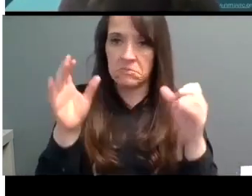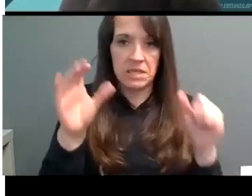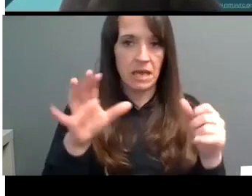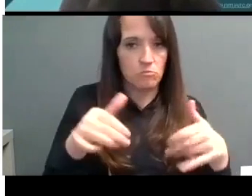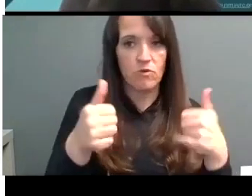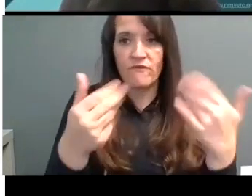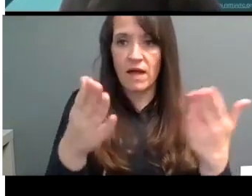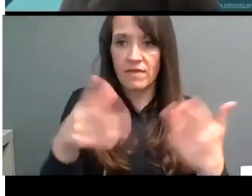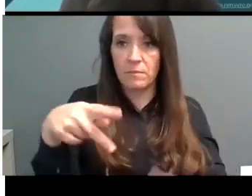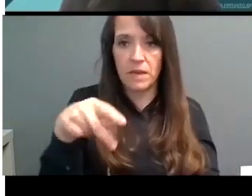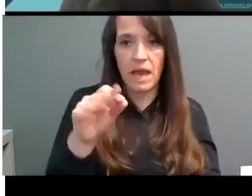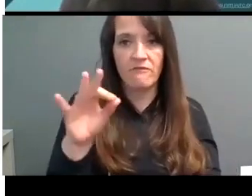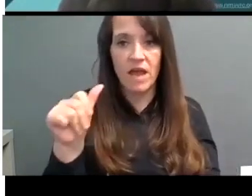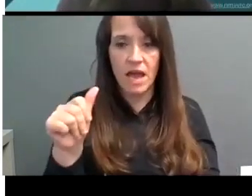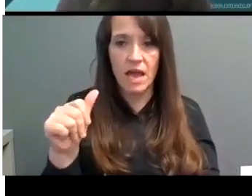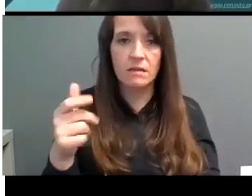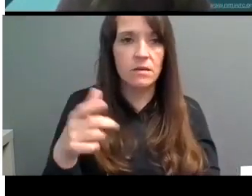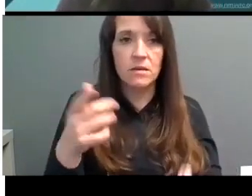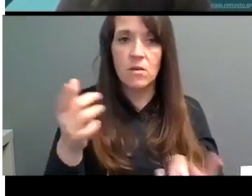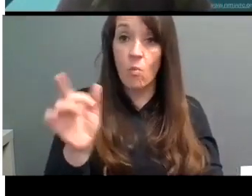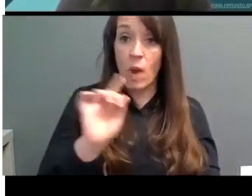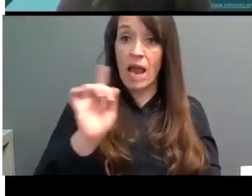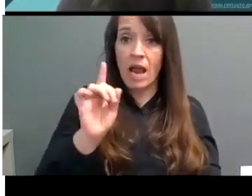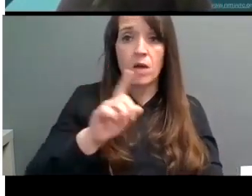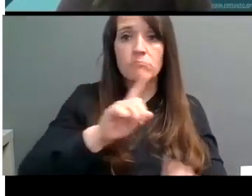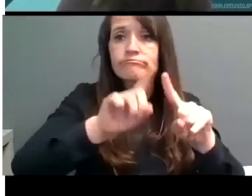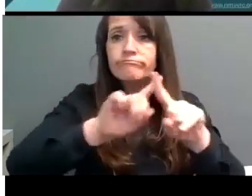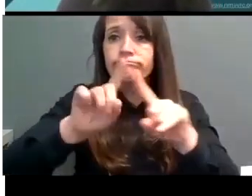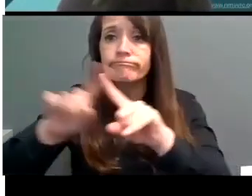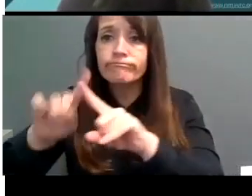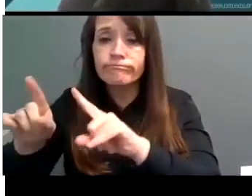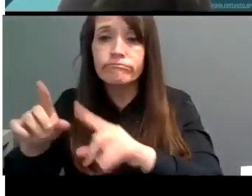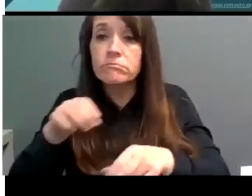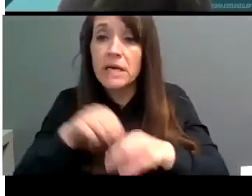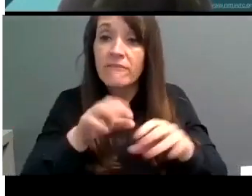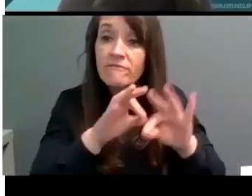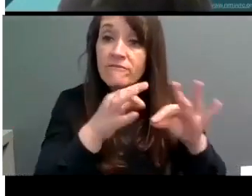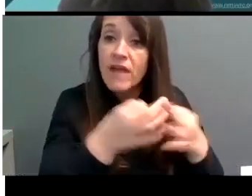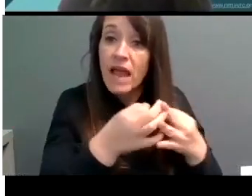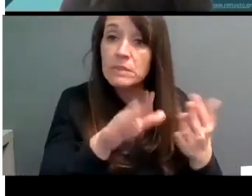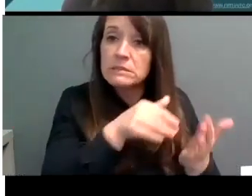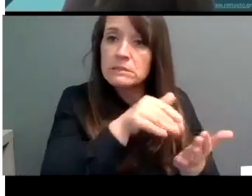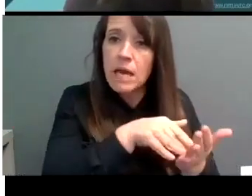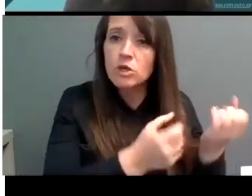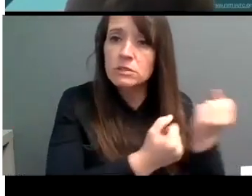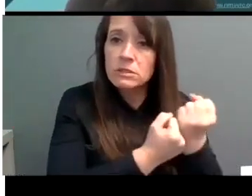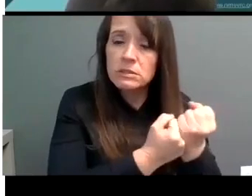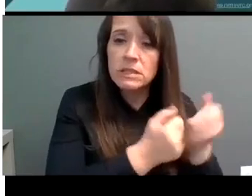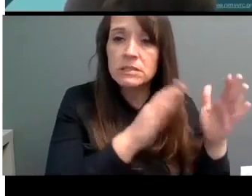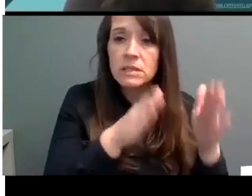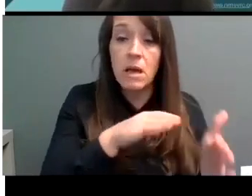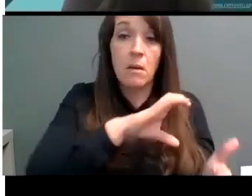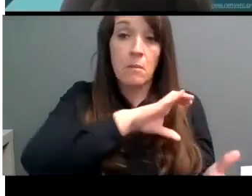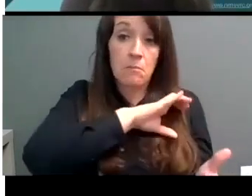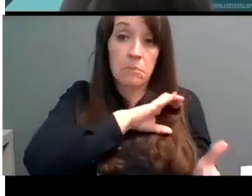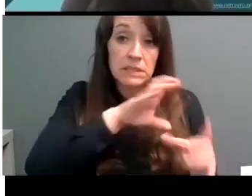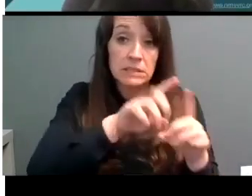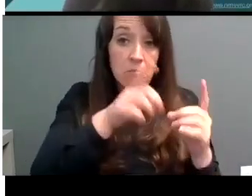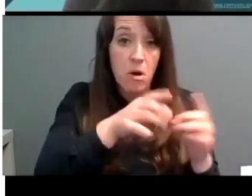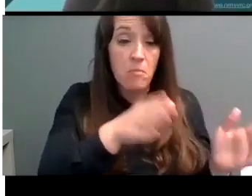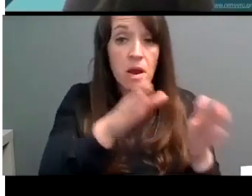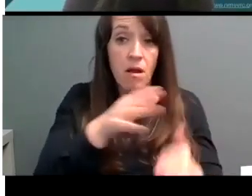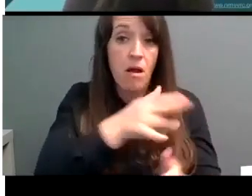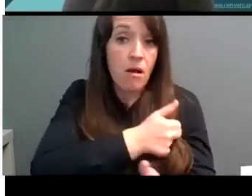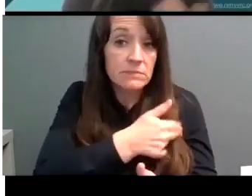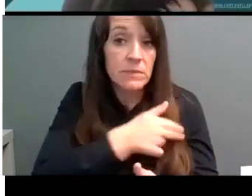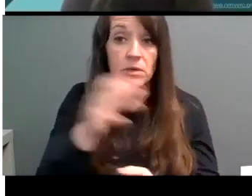it can be delivered in a variety of settings. So it can be delivered in family assistance centers, in local police departments, hospitals,